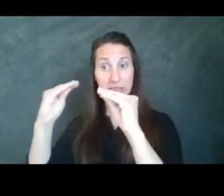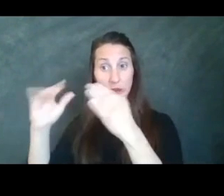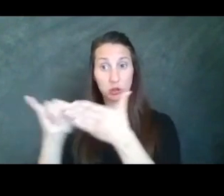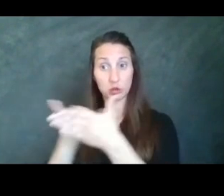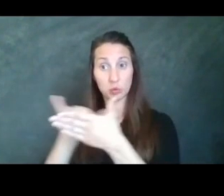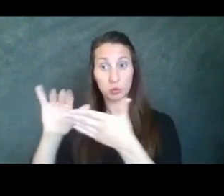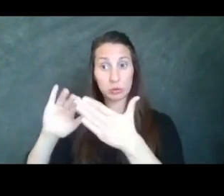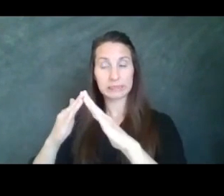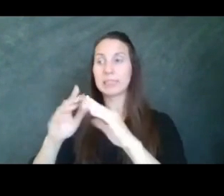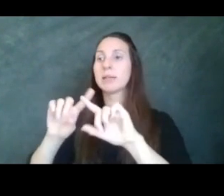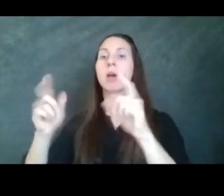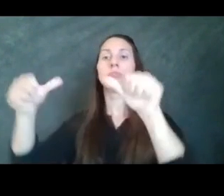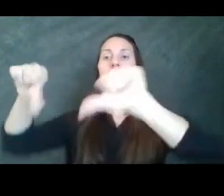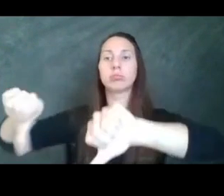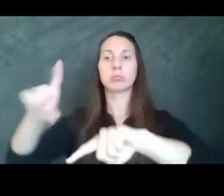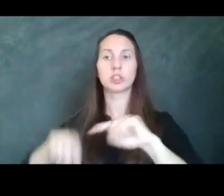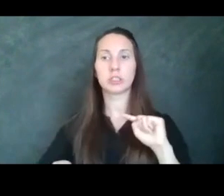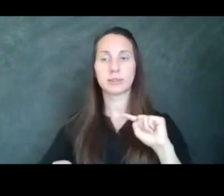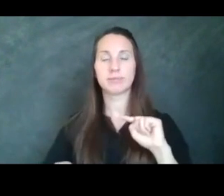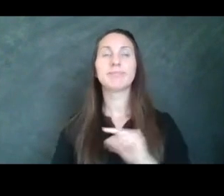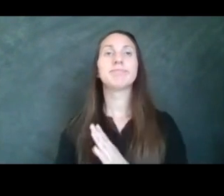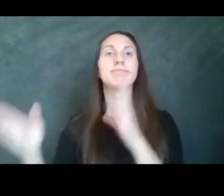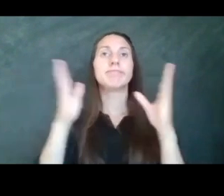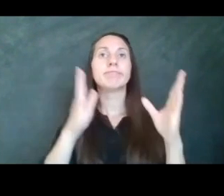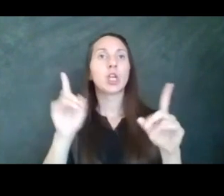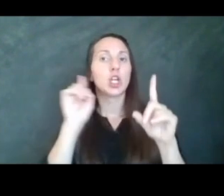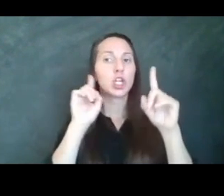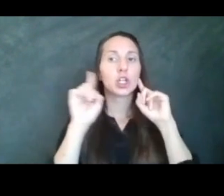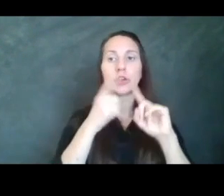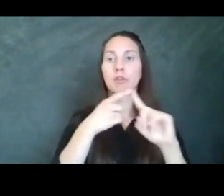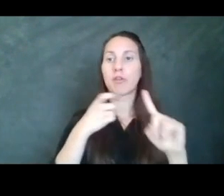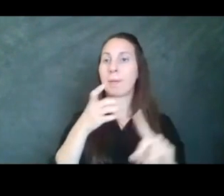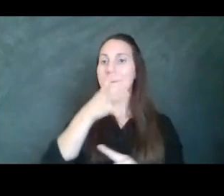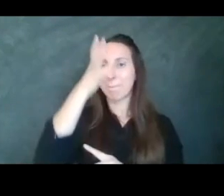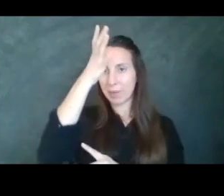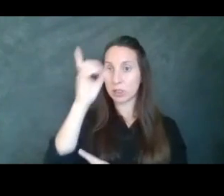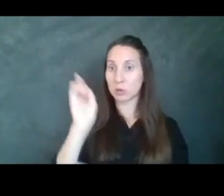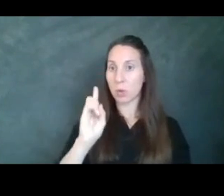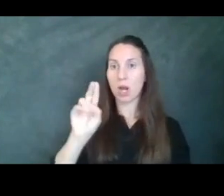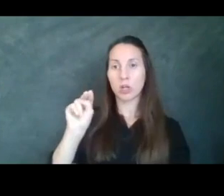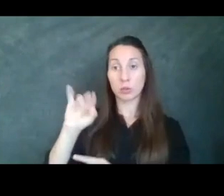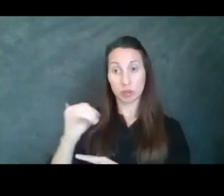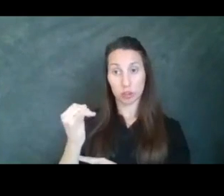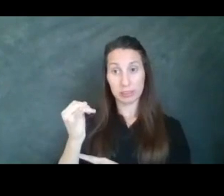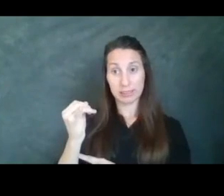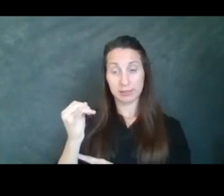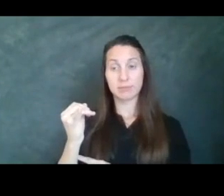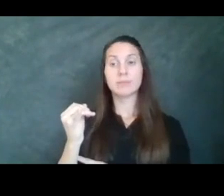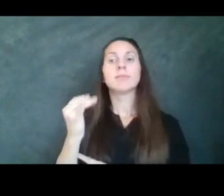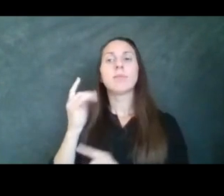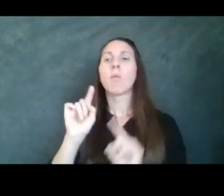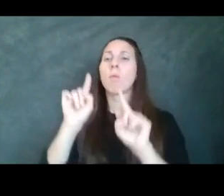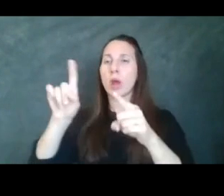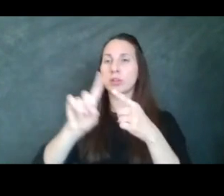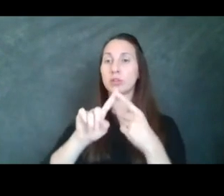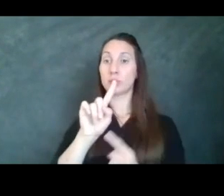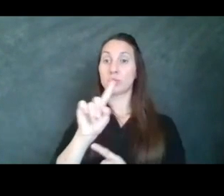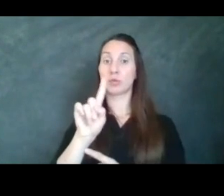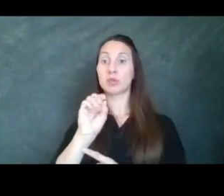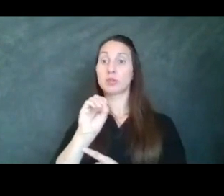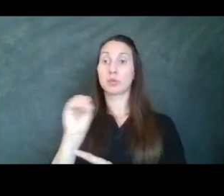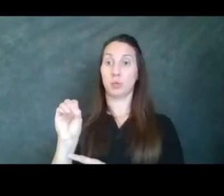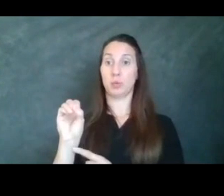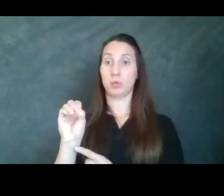parents whose kids were kicked out of a zoo in New Jersey because the zookeeper was afraid that they would